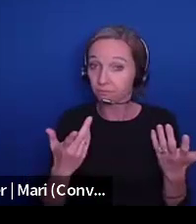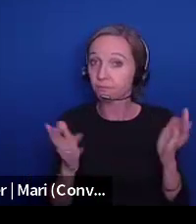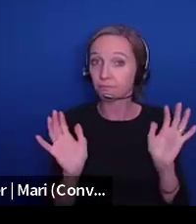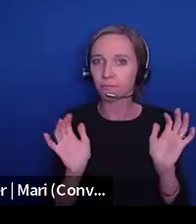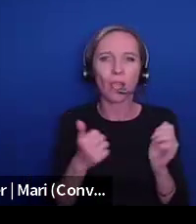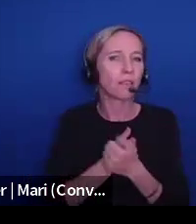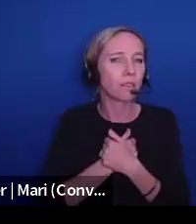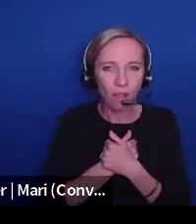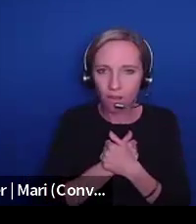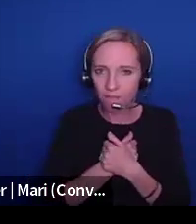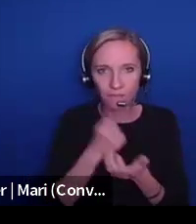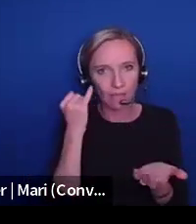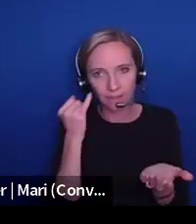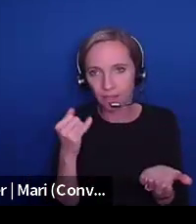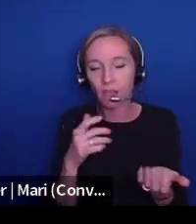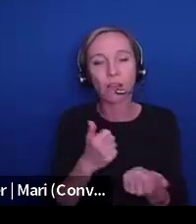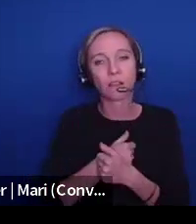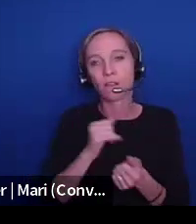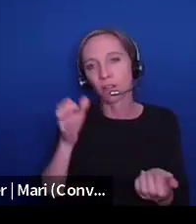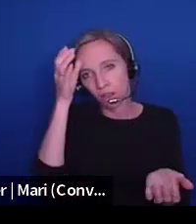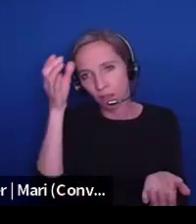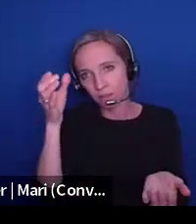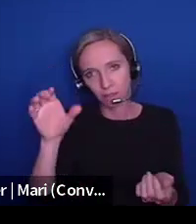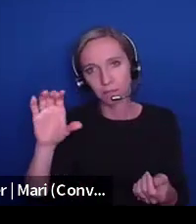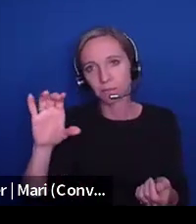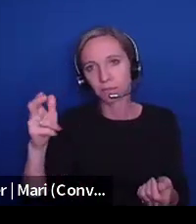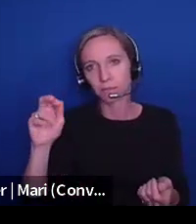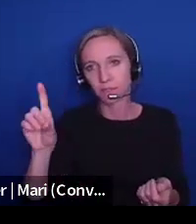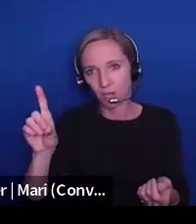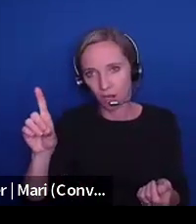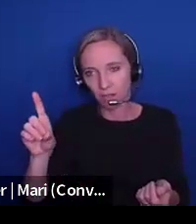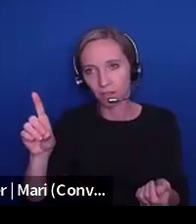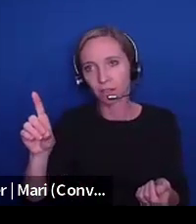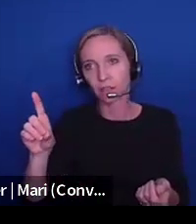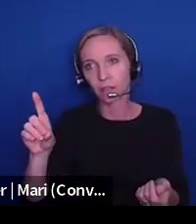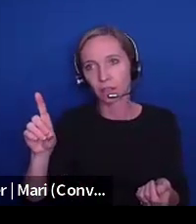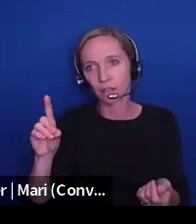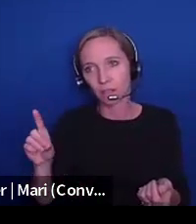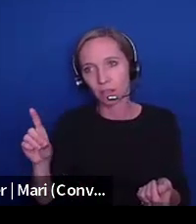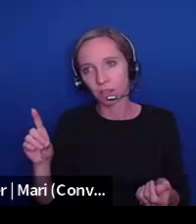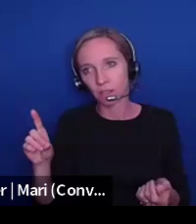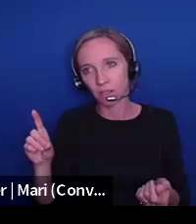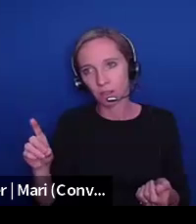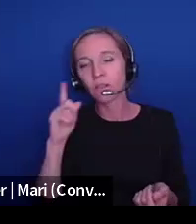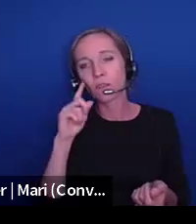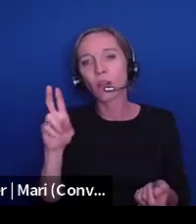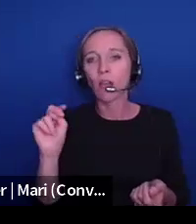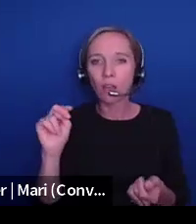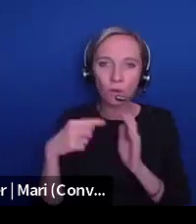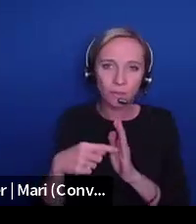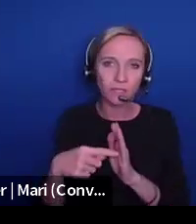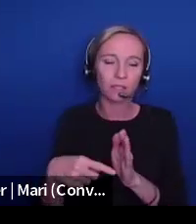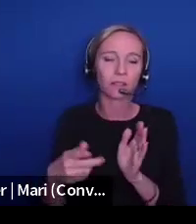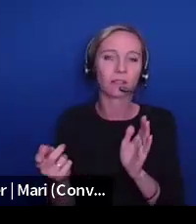do love the idea, the concept that Chad expressed, also Destiny expressed, of the unrepresented.